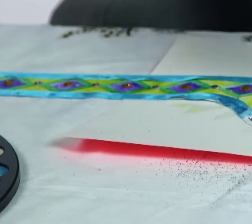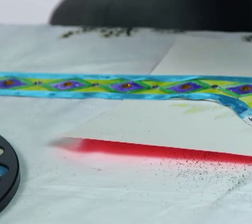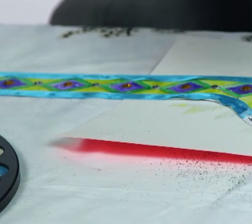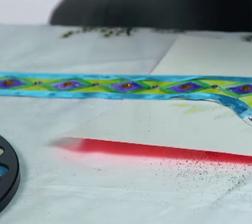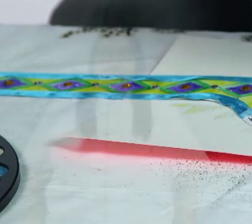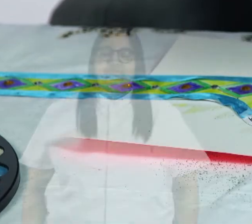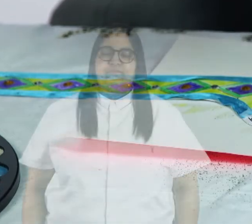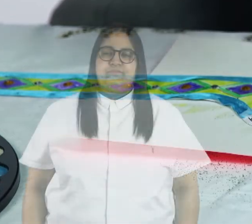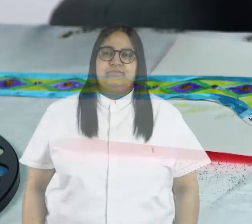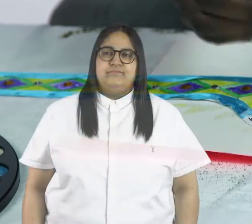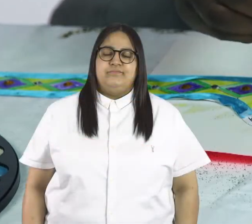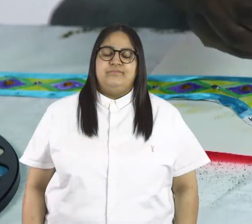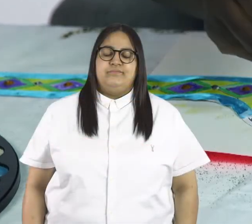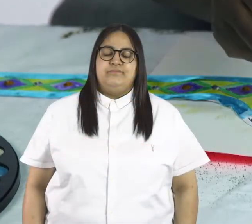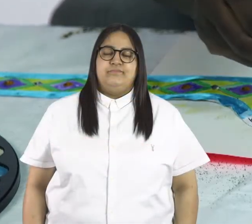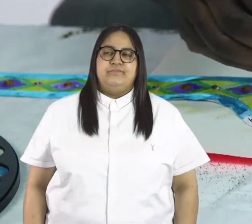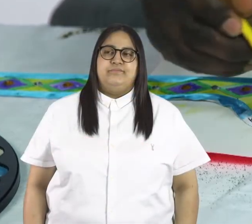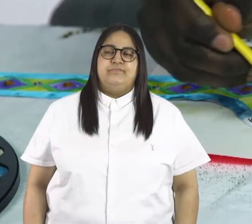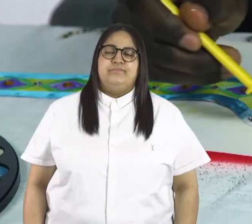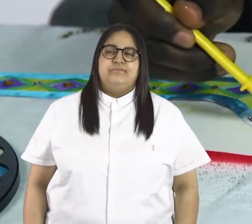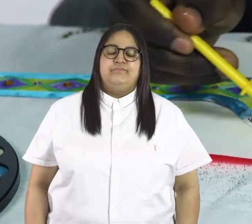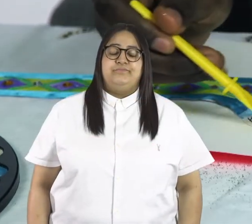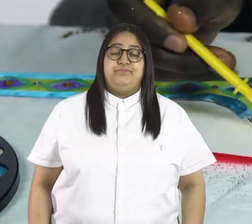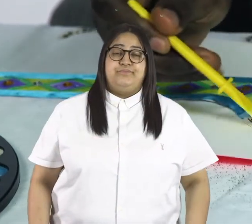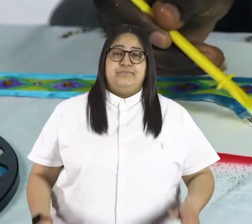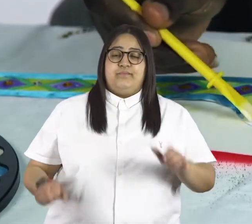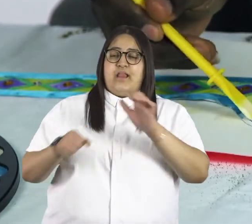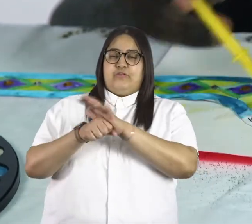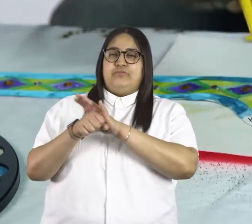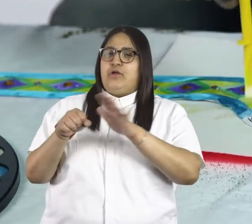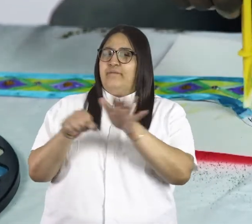cover it up as much as you can.